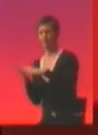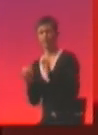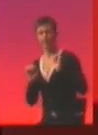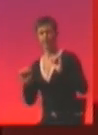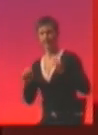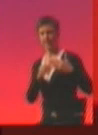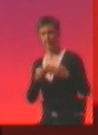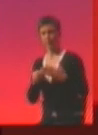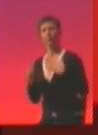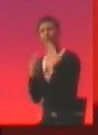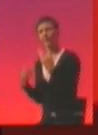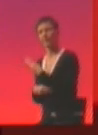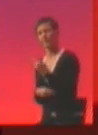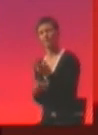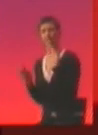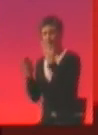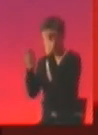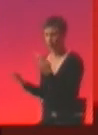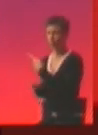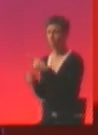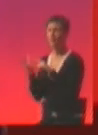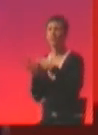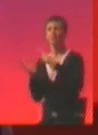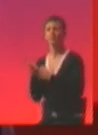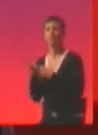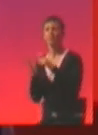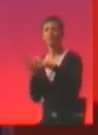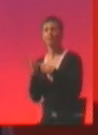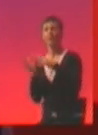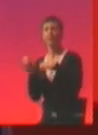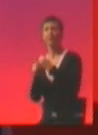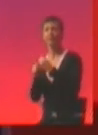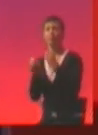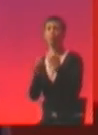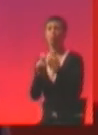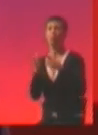we thank them and pay tribute to them now, Alistair Darling and Gordon Brown.